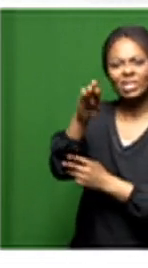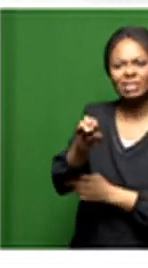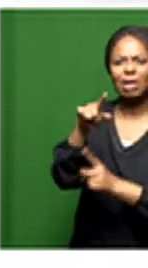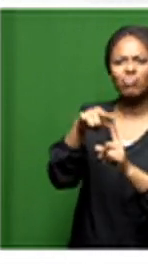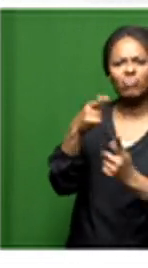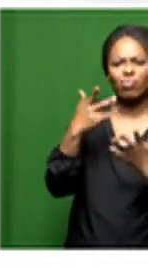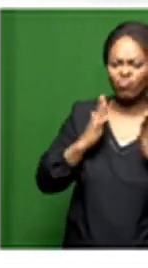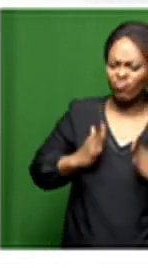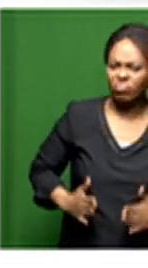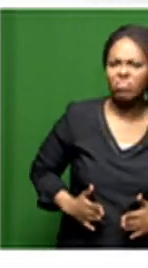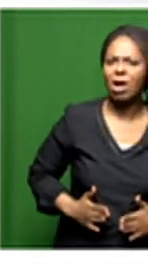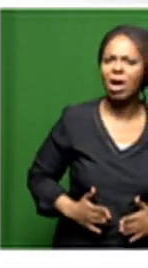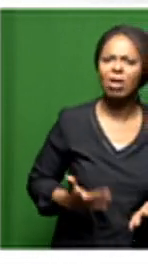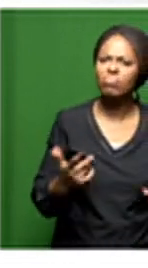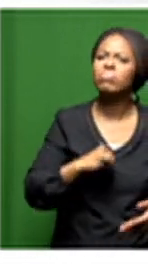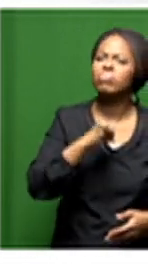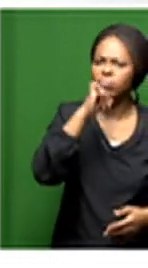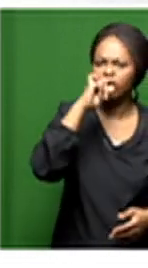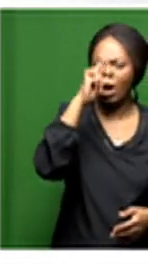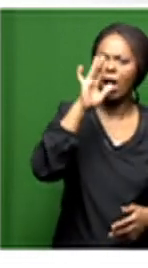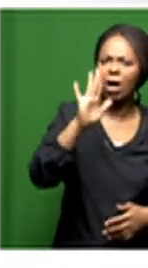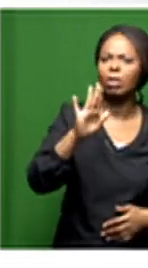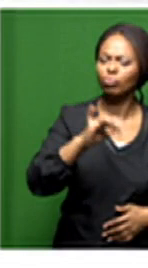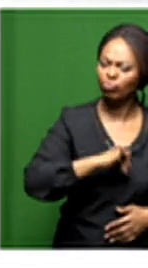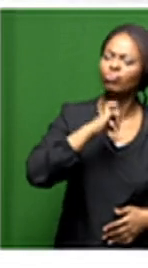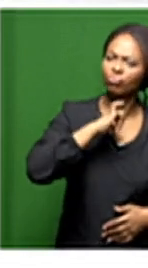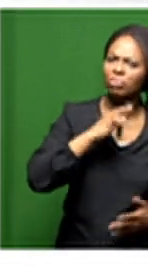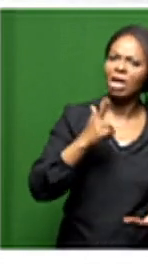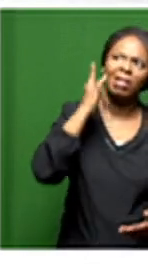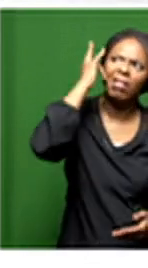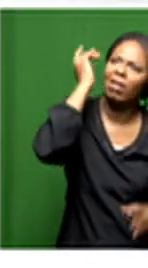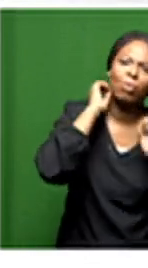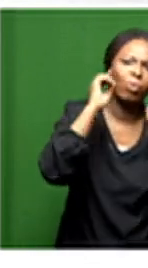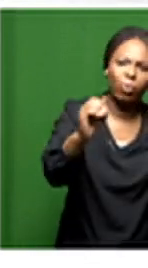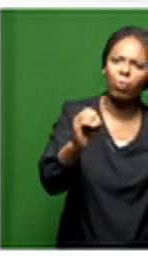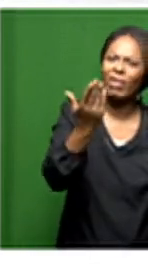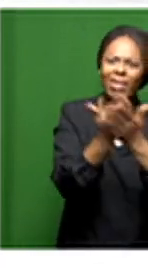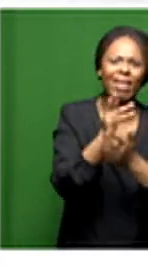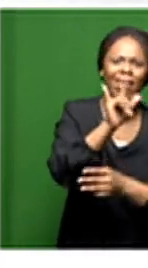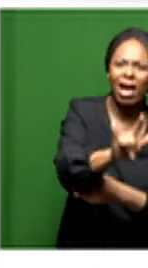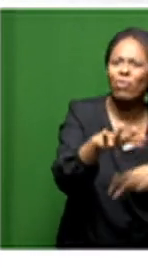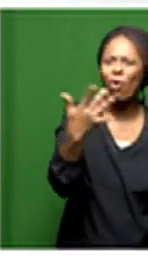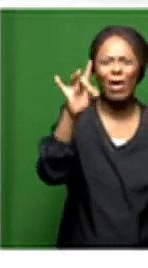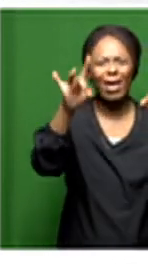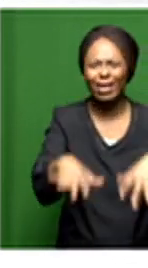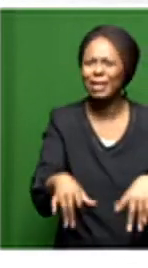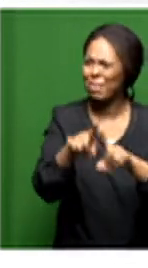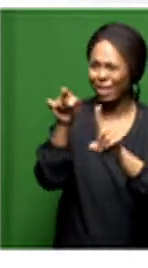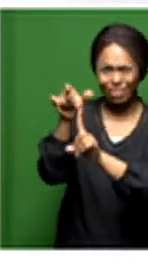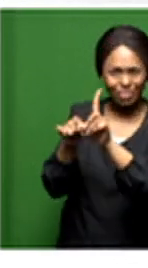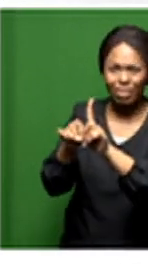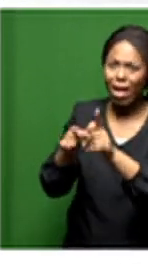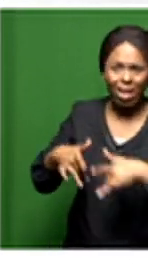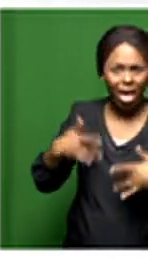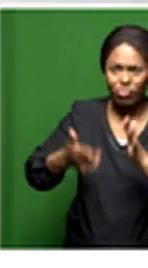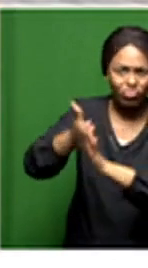of her body. She is not ashamed. You gotta love her, or you just be a hater, but that's not going to stop her. You